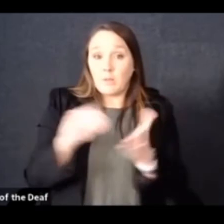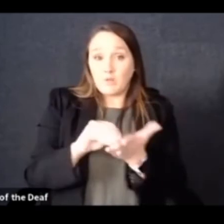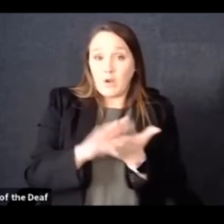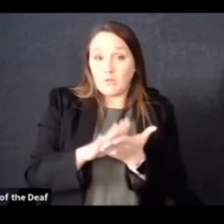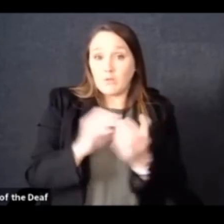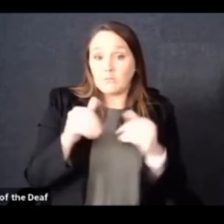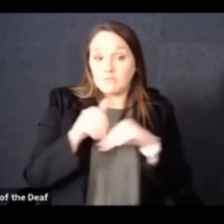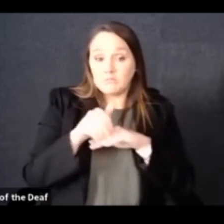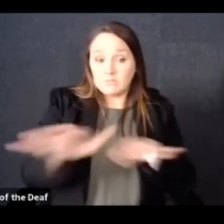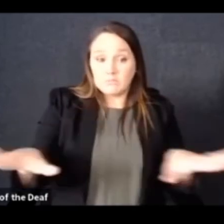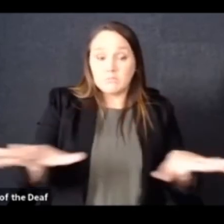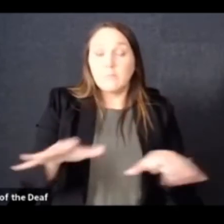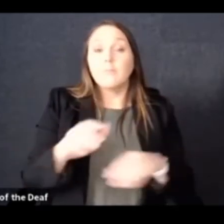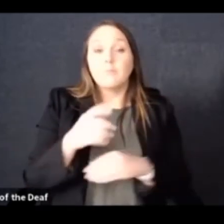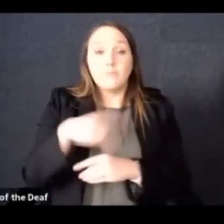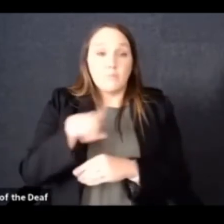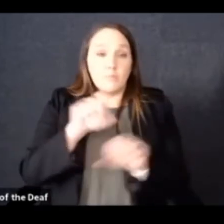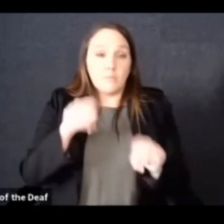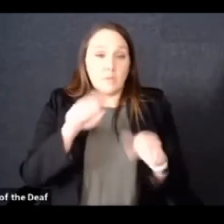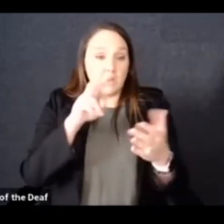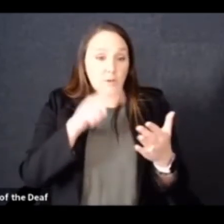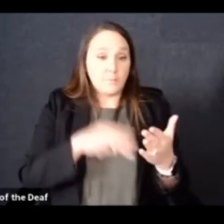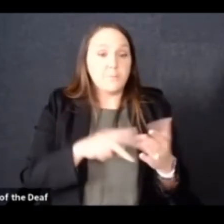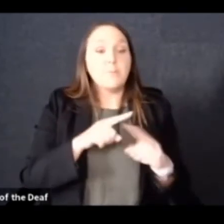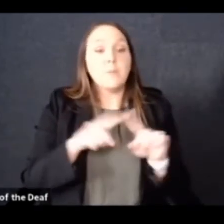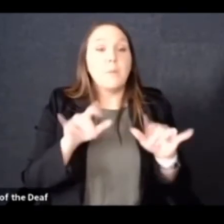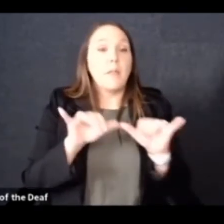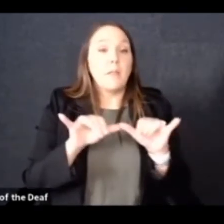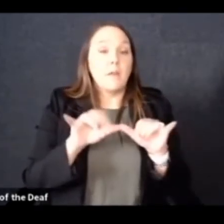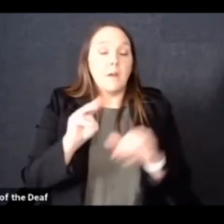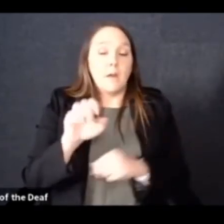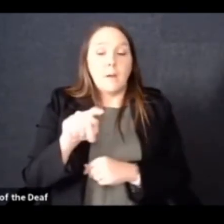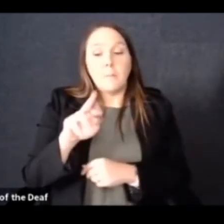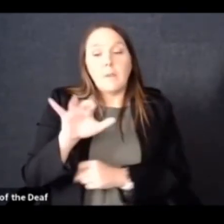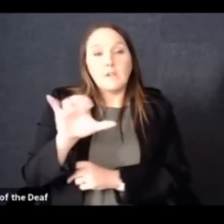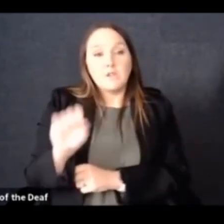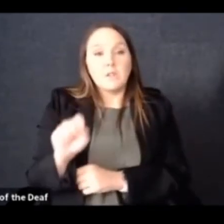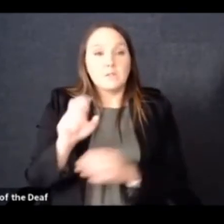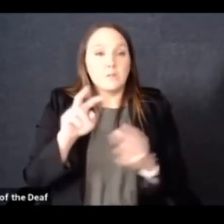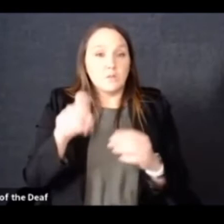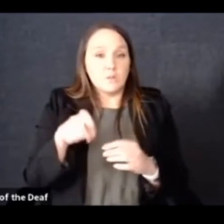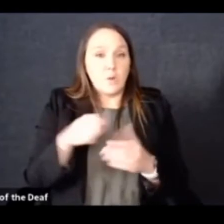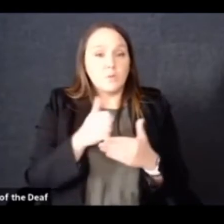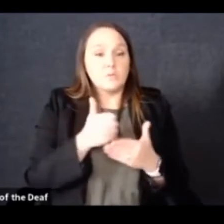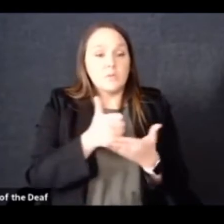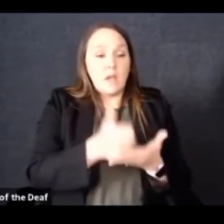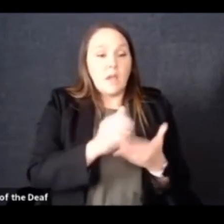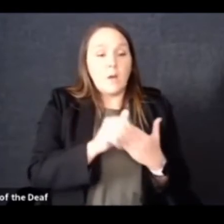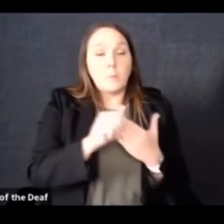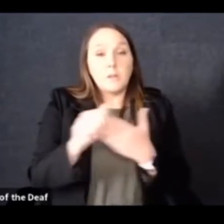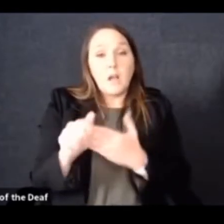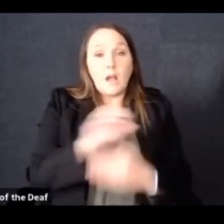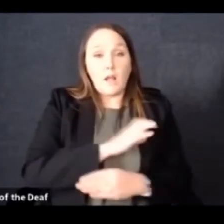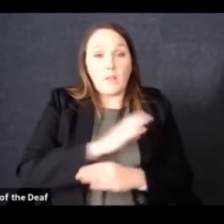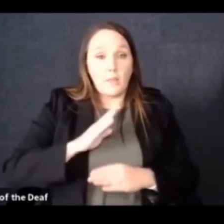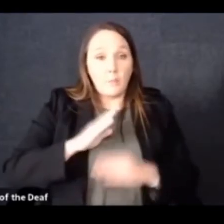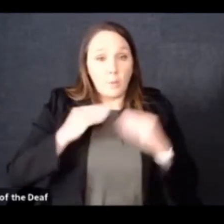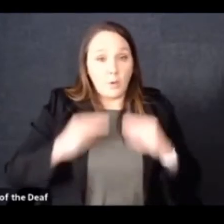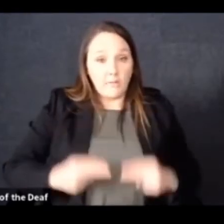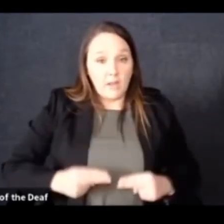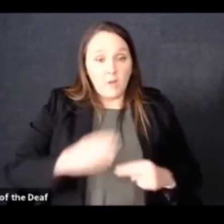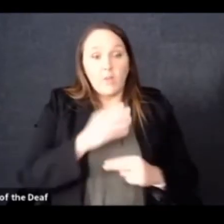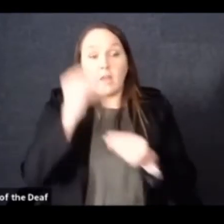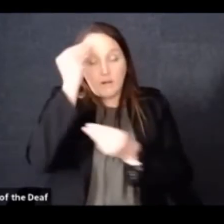can look at those. So those metrics are intended to help guide the Board of Health and also inform the community, just like